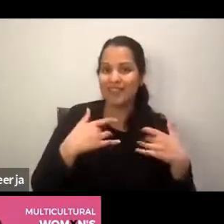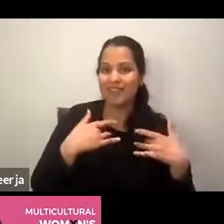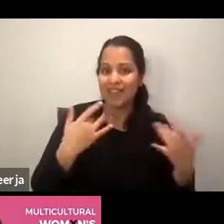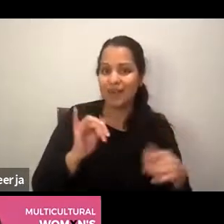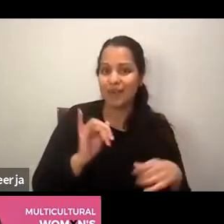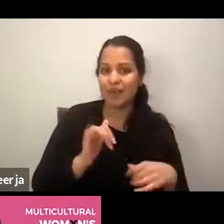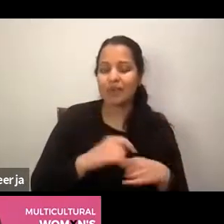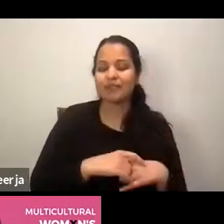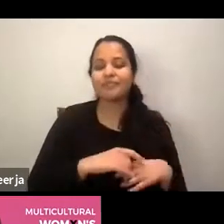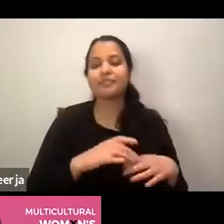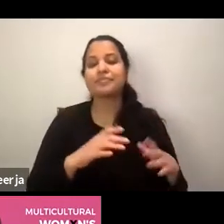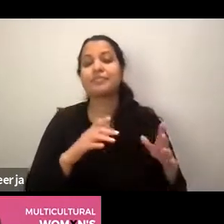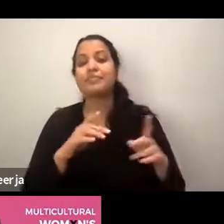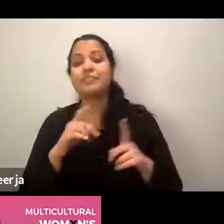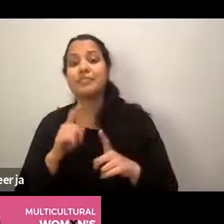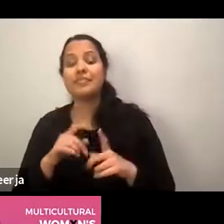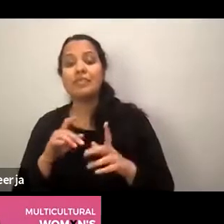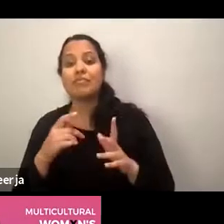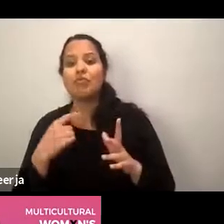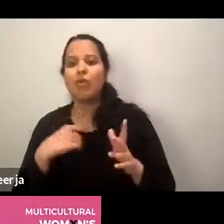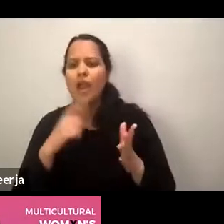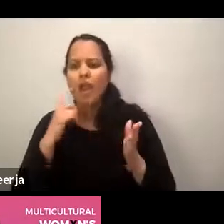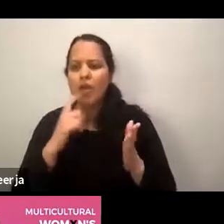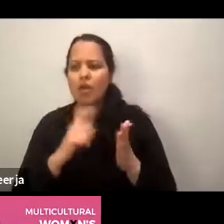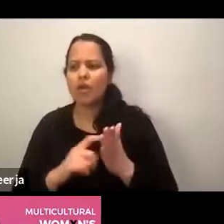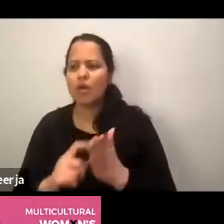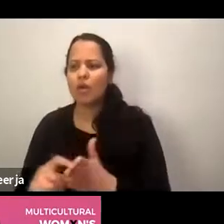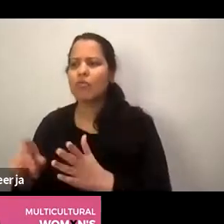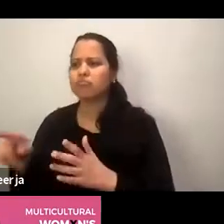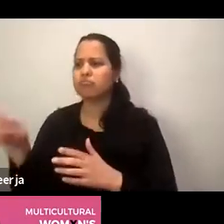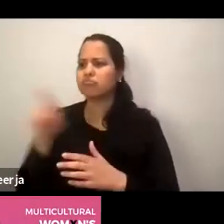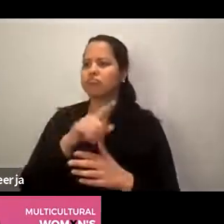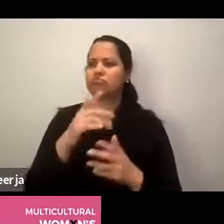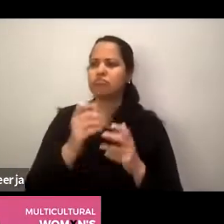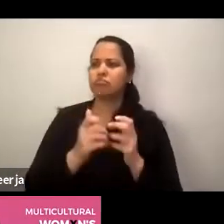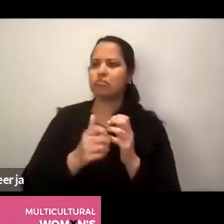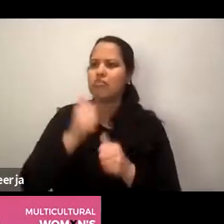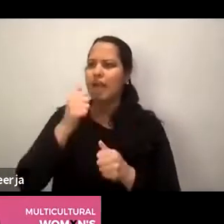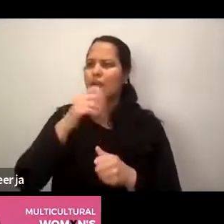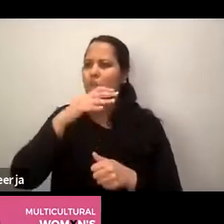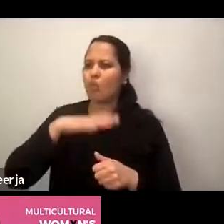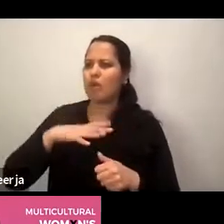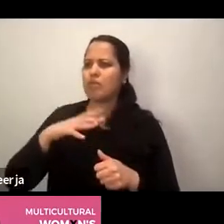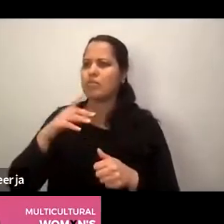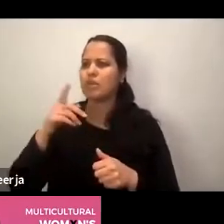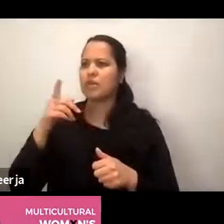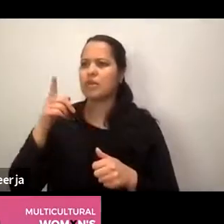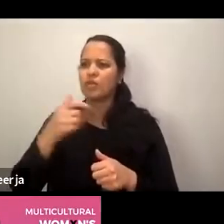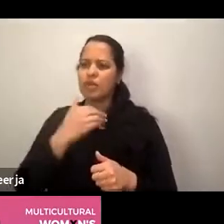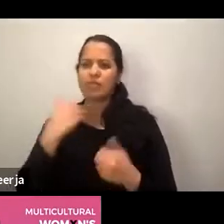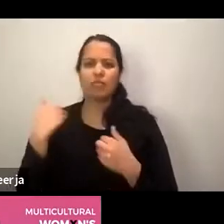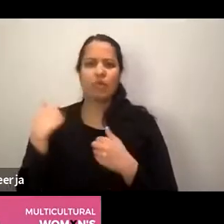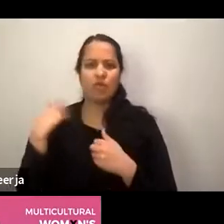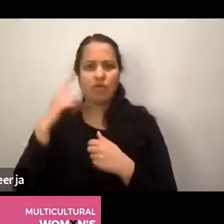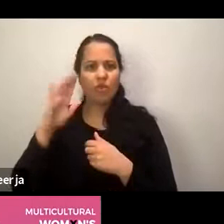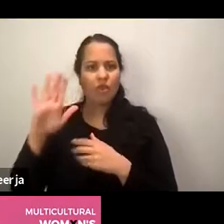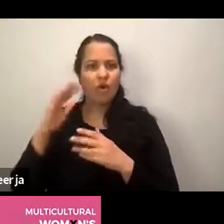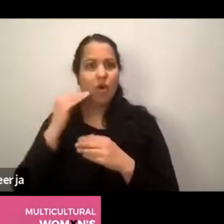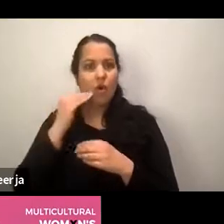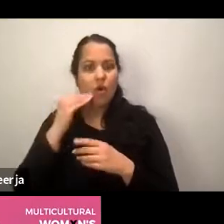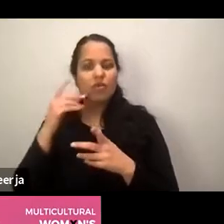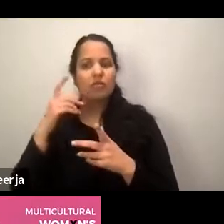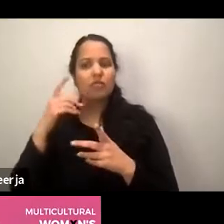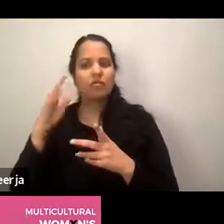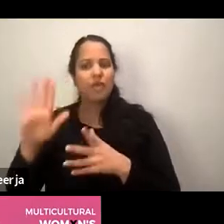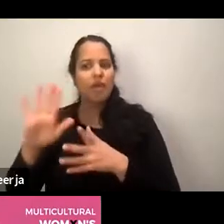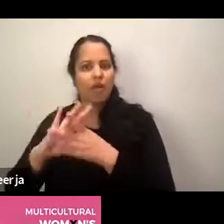comments that we were getting from head of households, many of them women, Latinas, were really striking. And I will